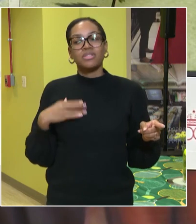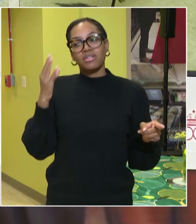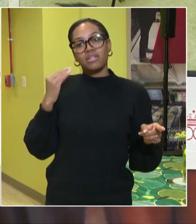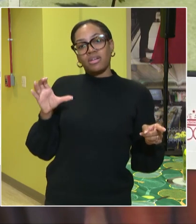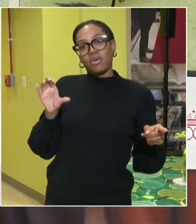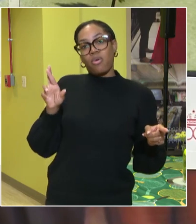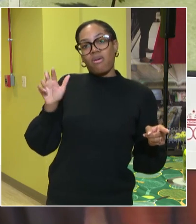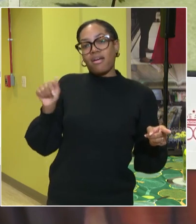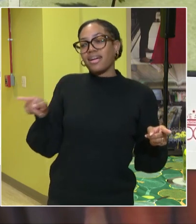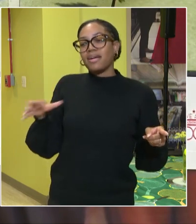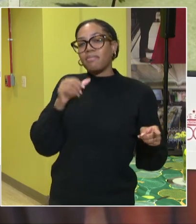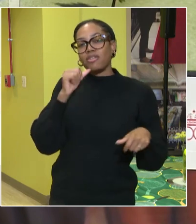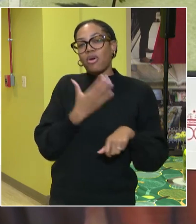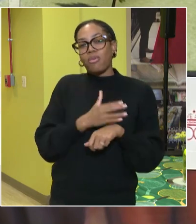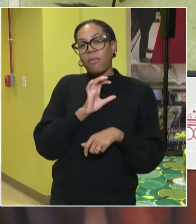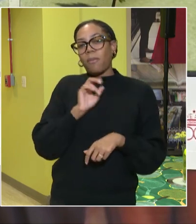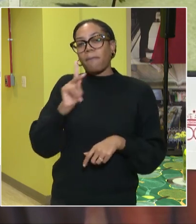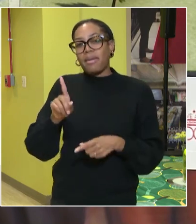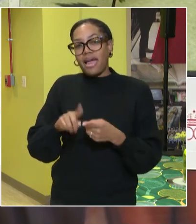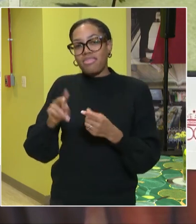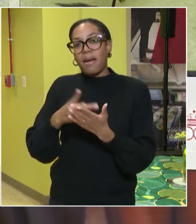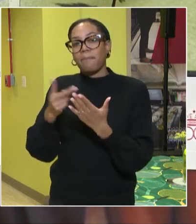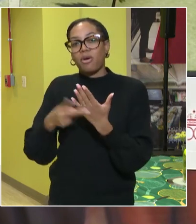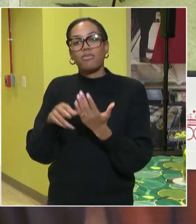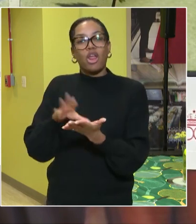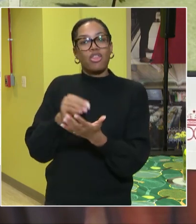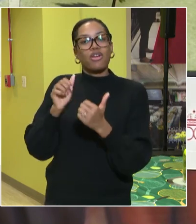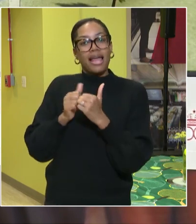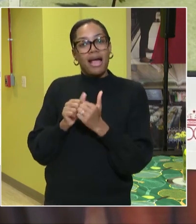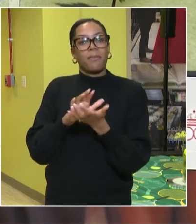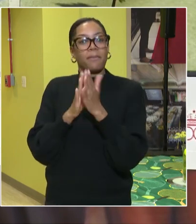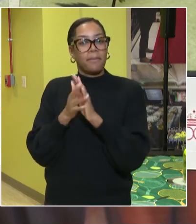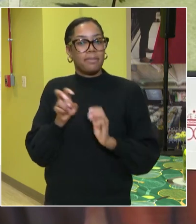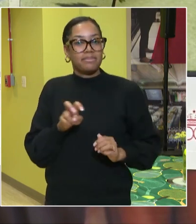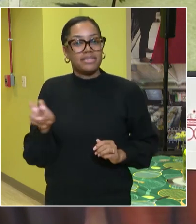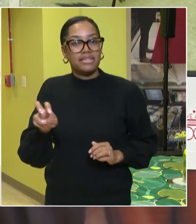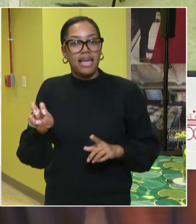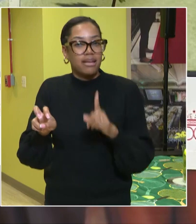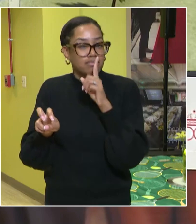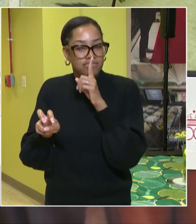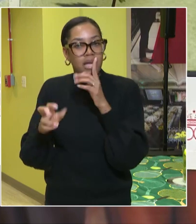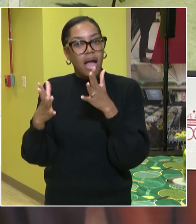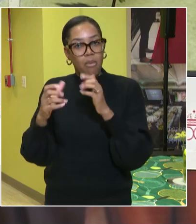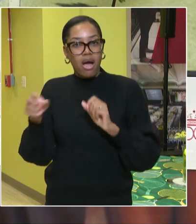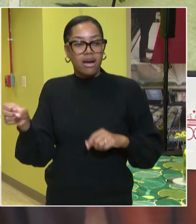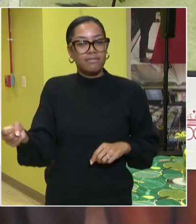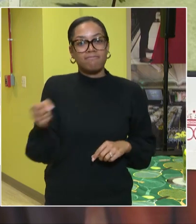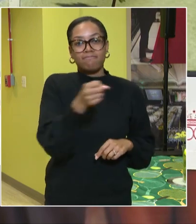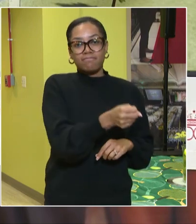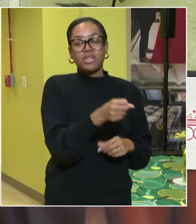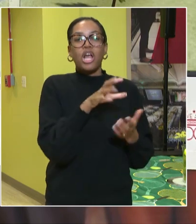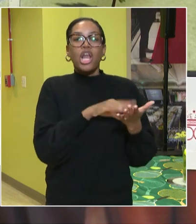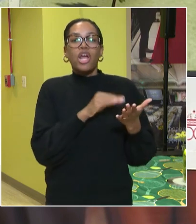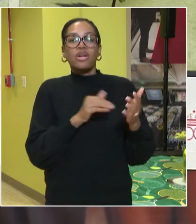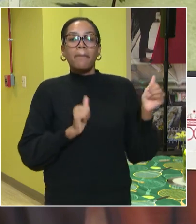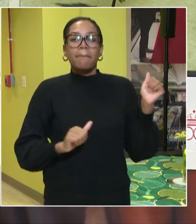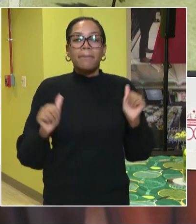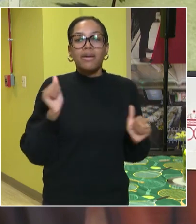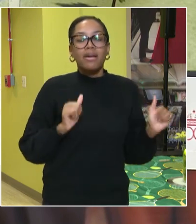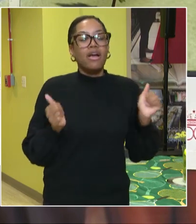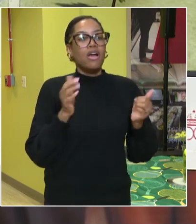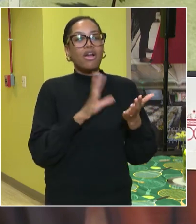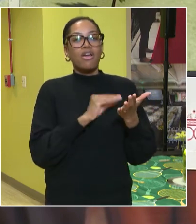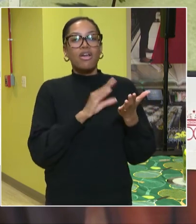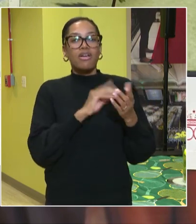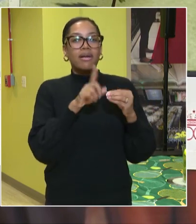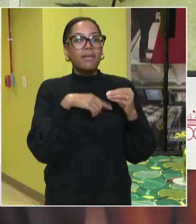she won't be going back to that program to learn to be a snake. I'd rather her be learning production and talking about